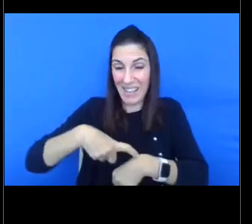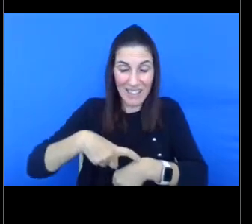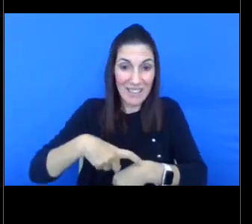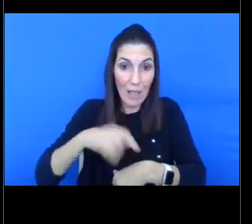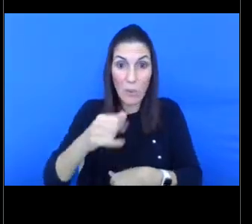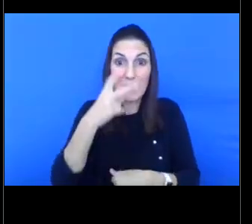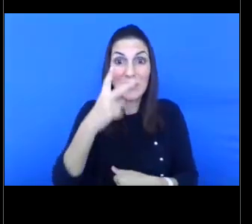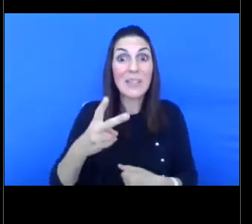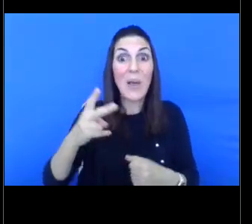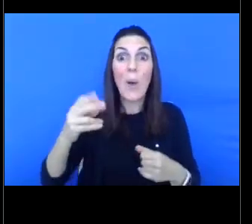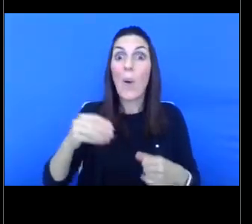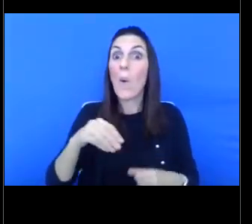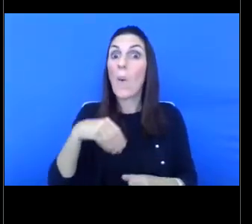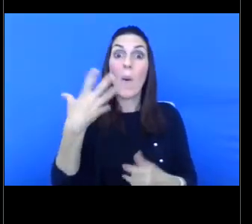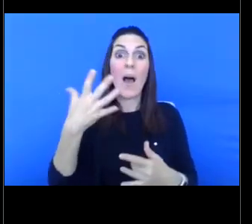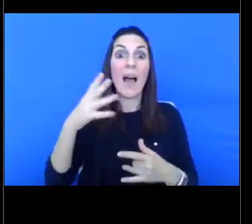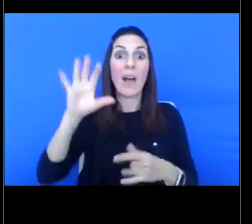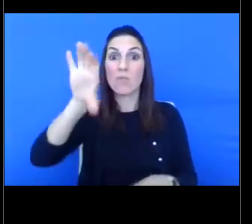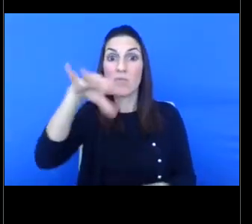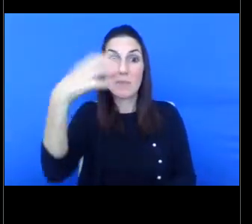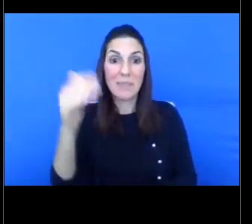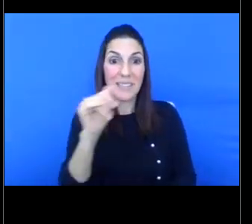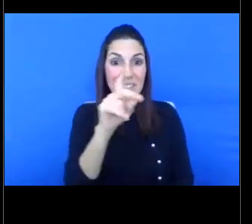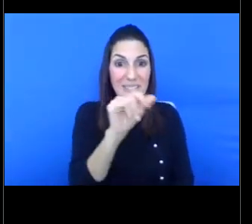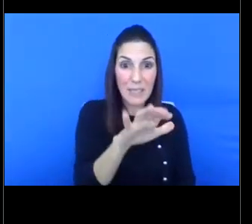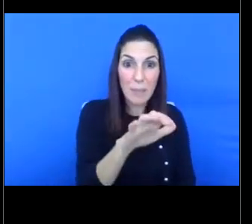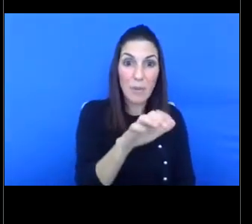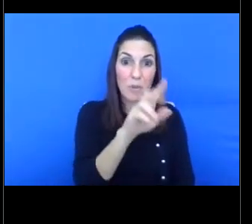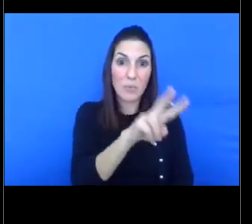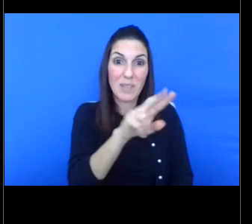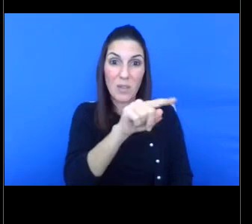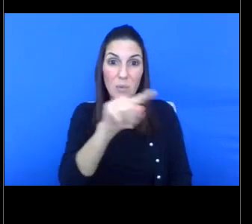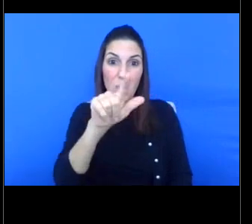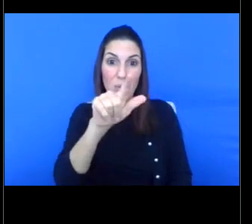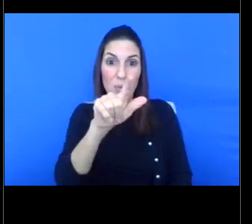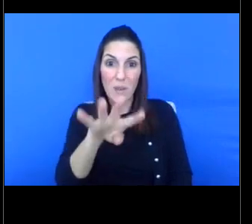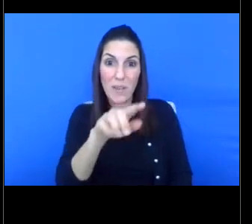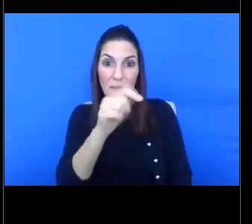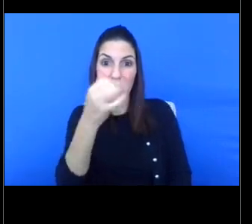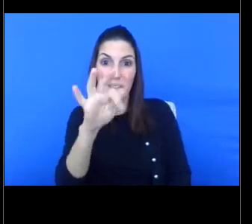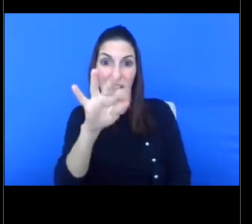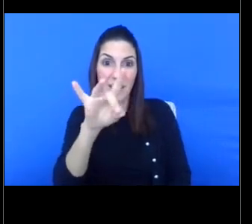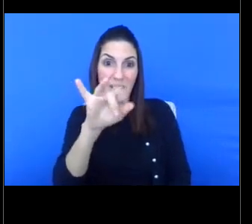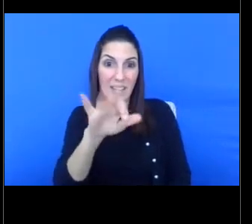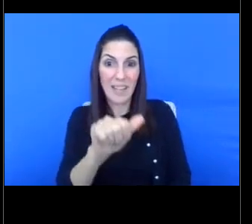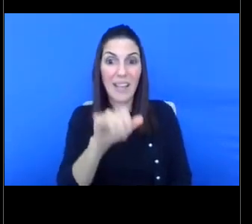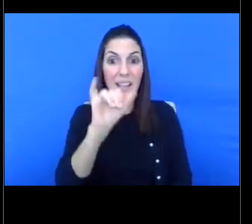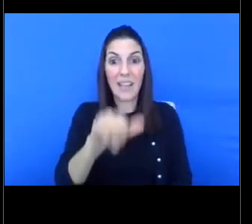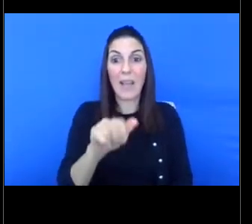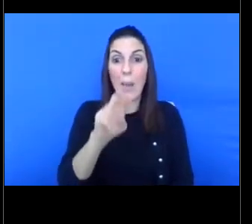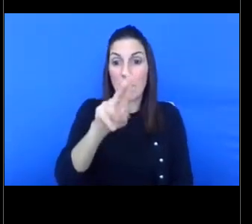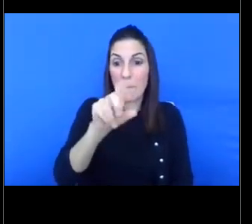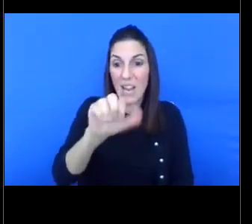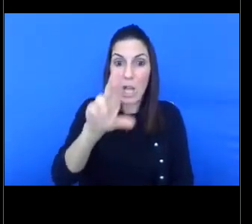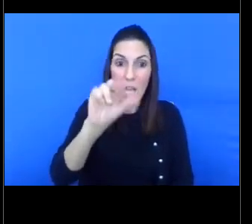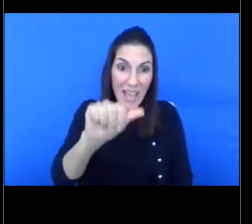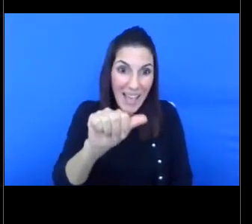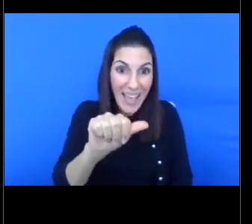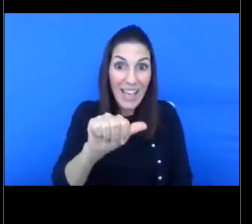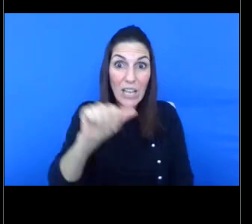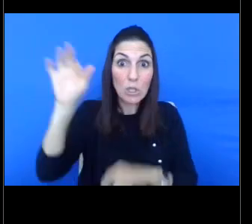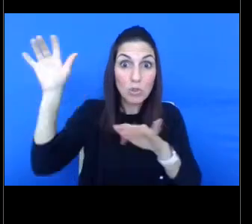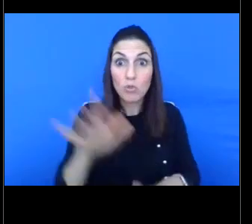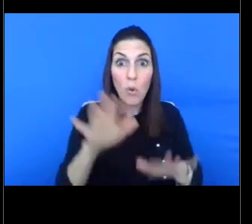Christmas. December 22nd from 24th, 1989. A Miller A storm track provided